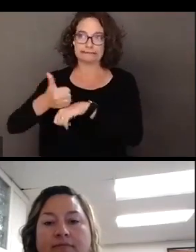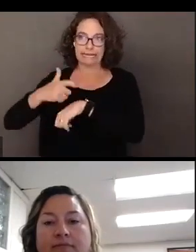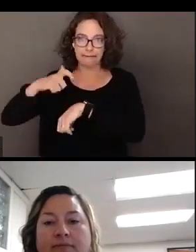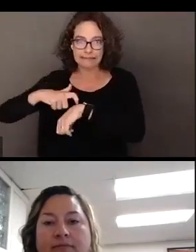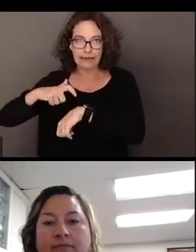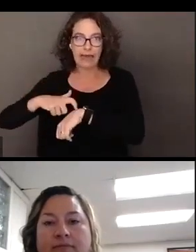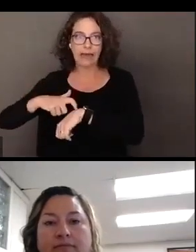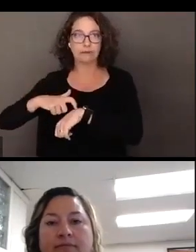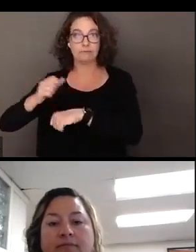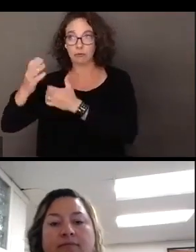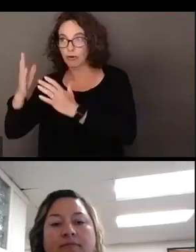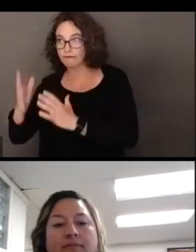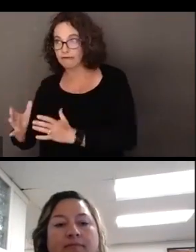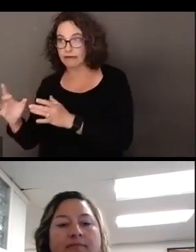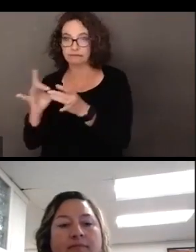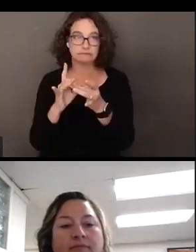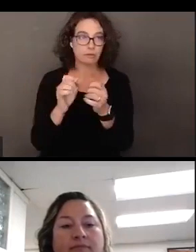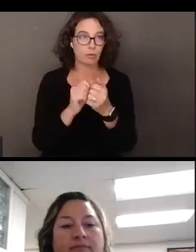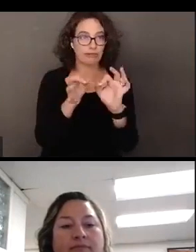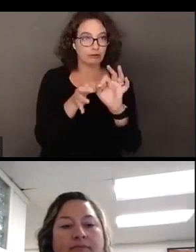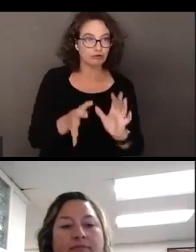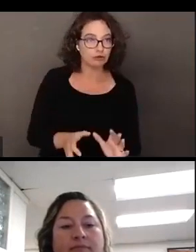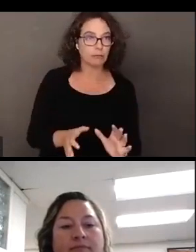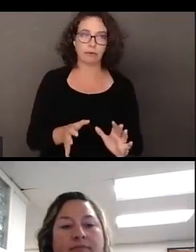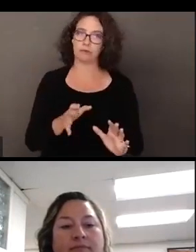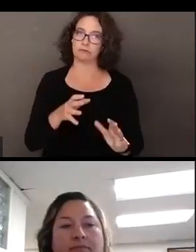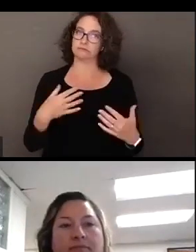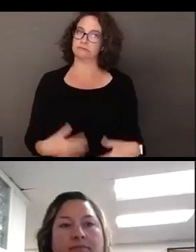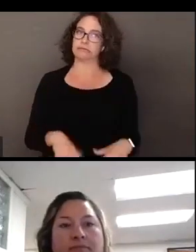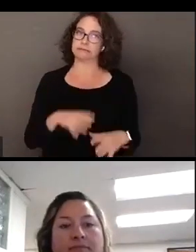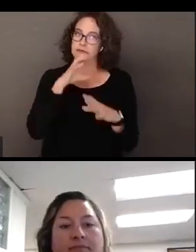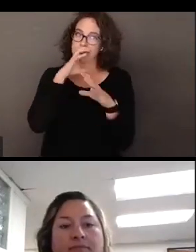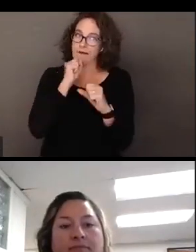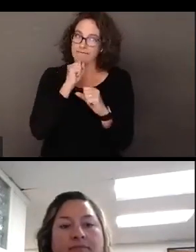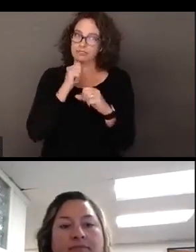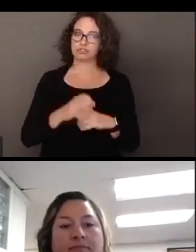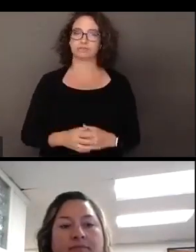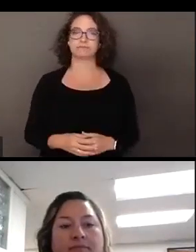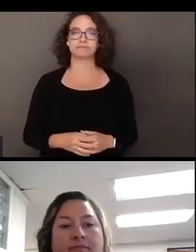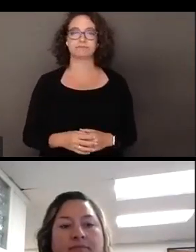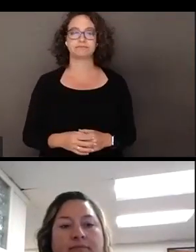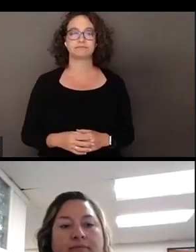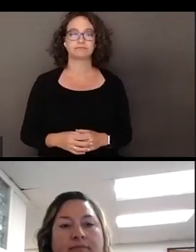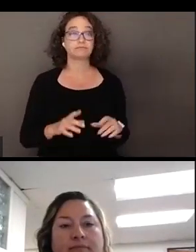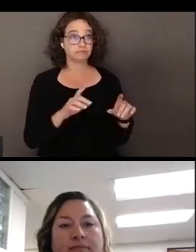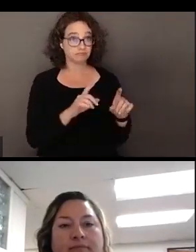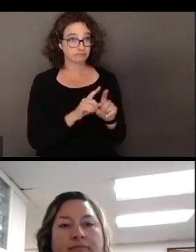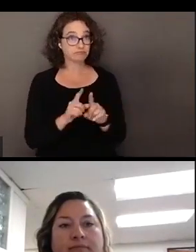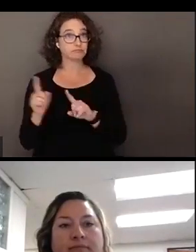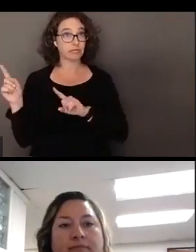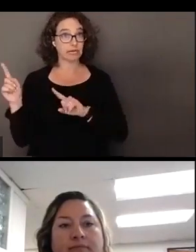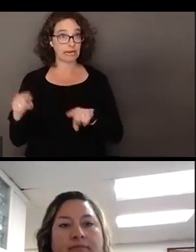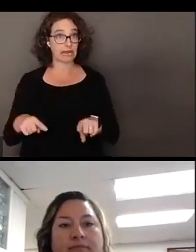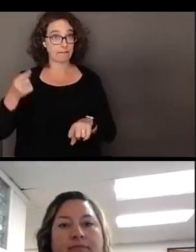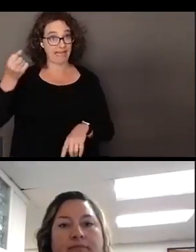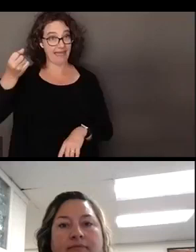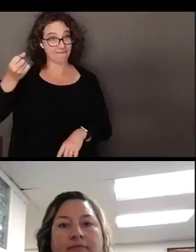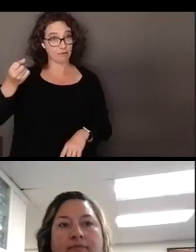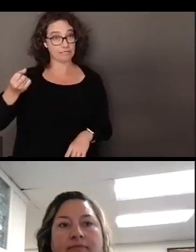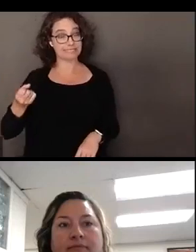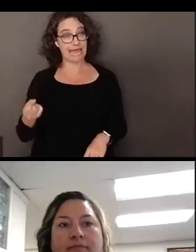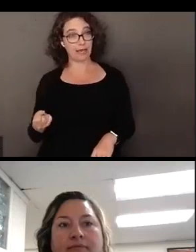with the interpreter. It's very, very confidential. And they also come every Saturday when